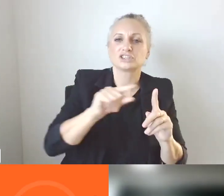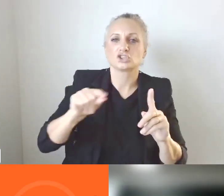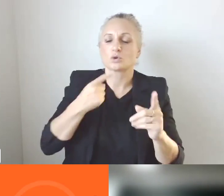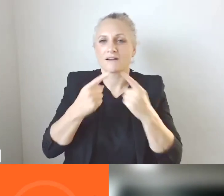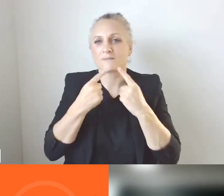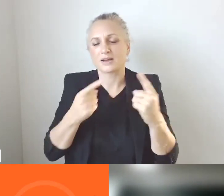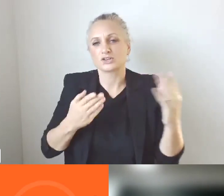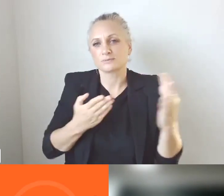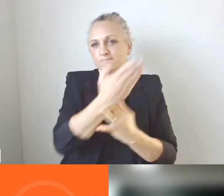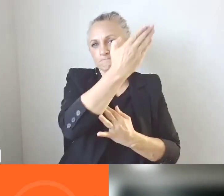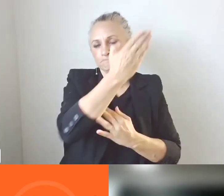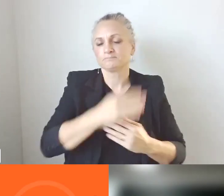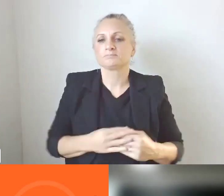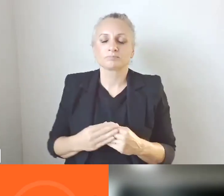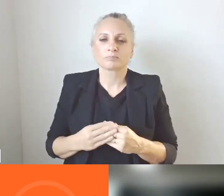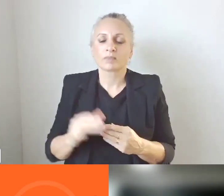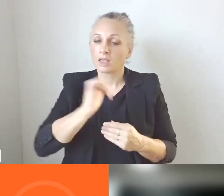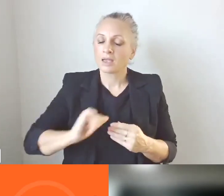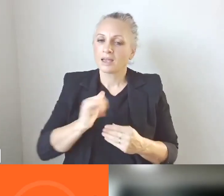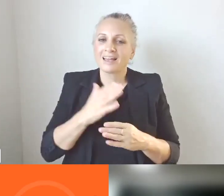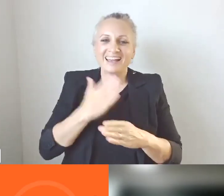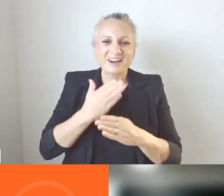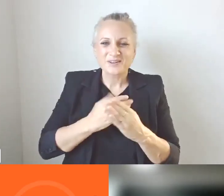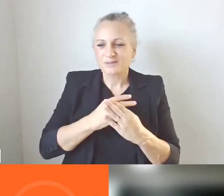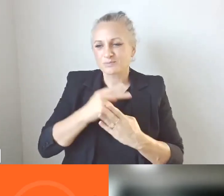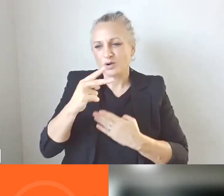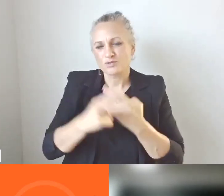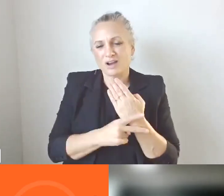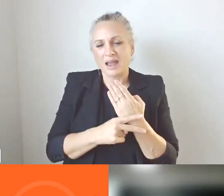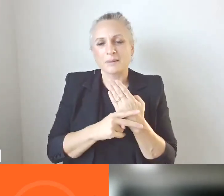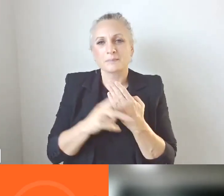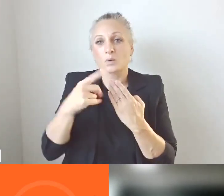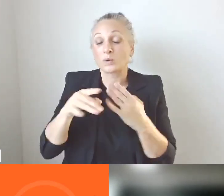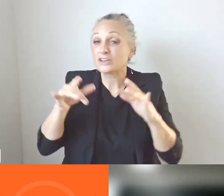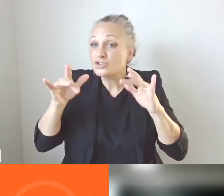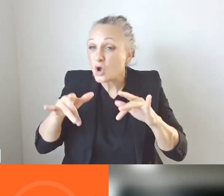terms of our work program, we're just in the final stages of confirming it, but